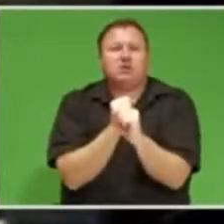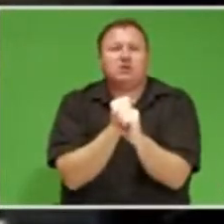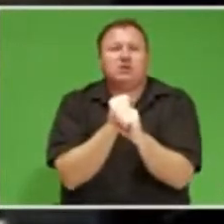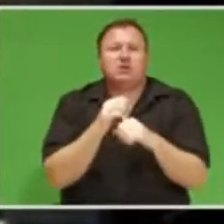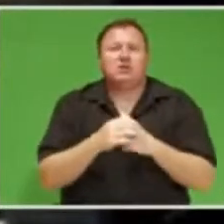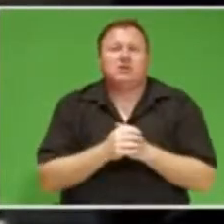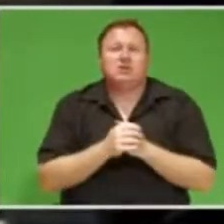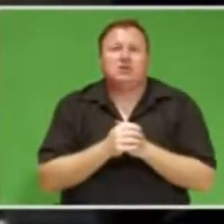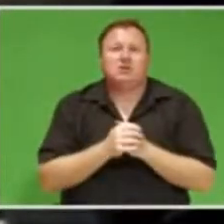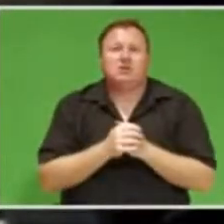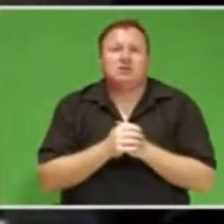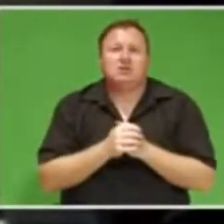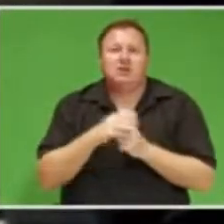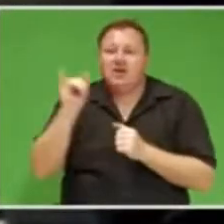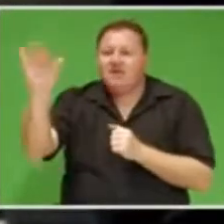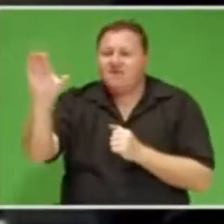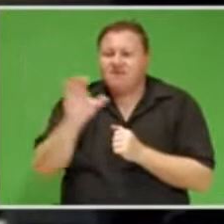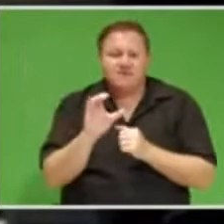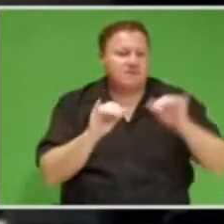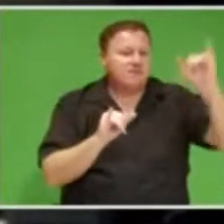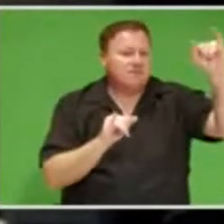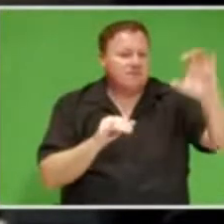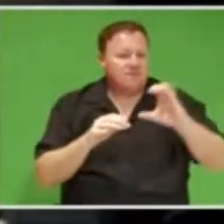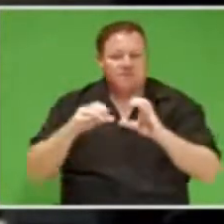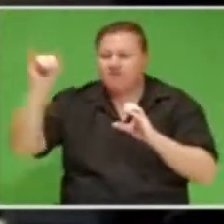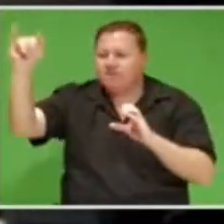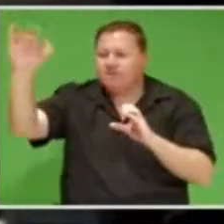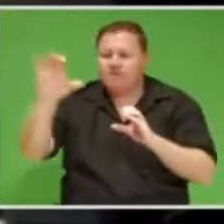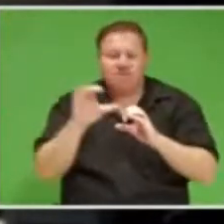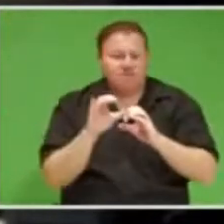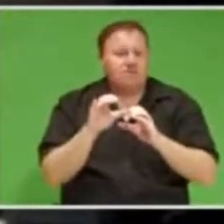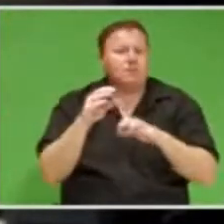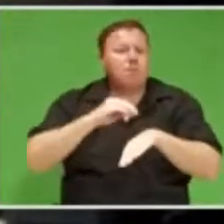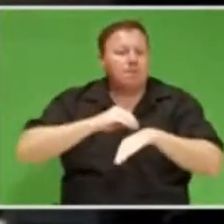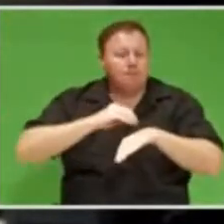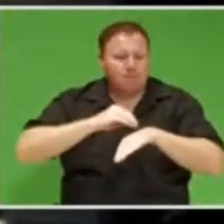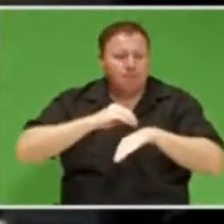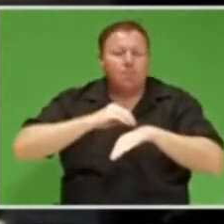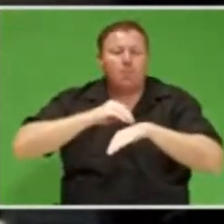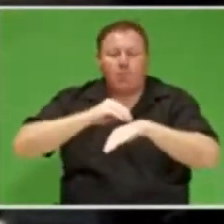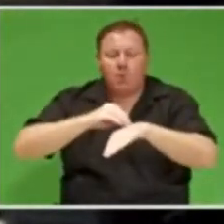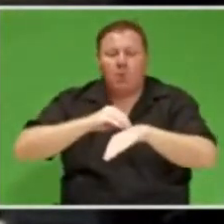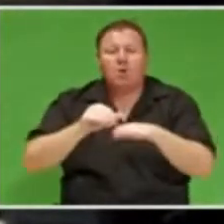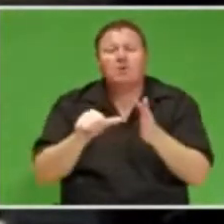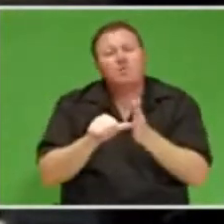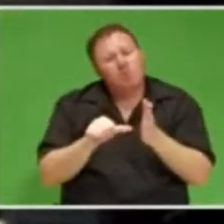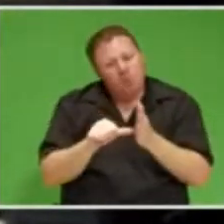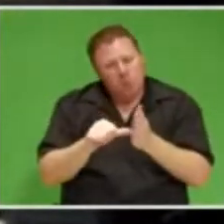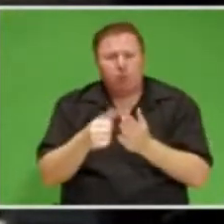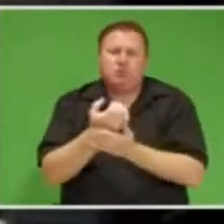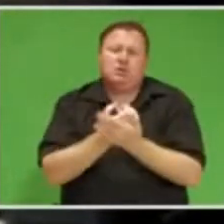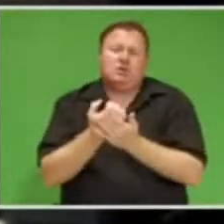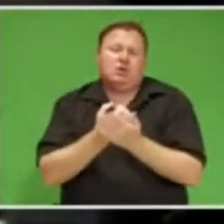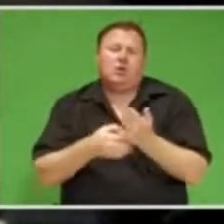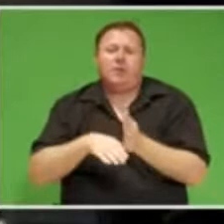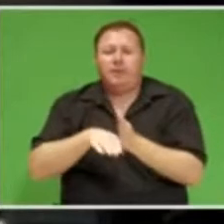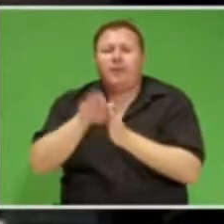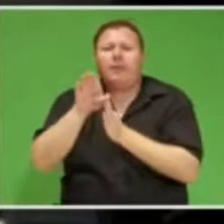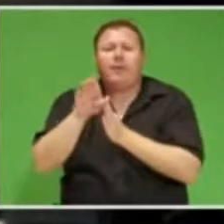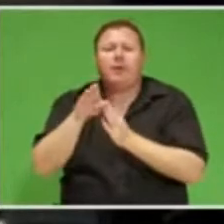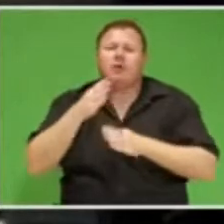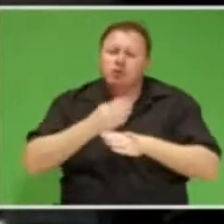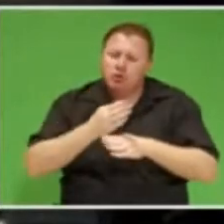greater levels of investment, which is essential to growing the economy as well as creating